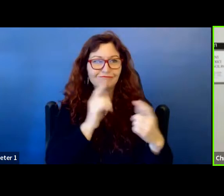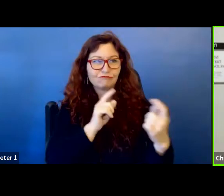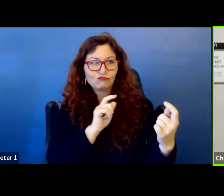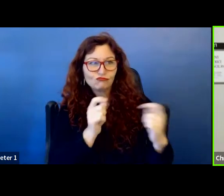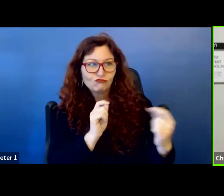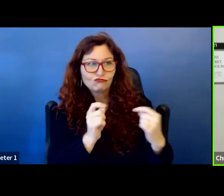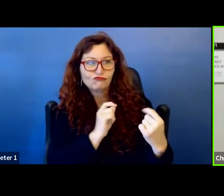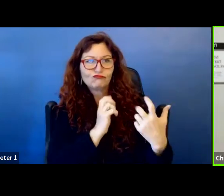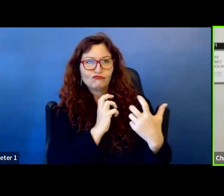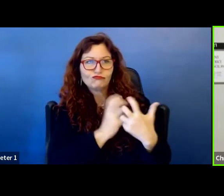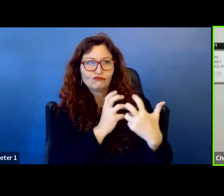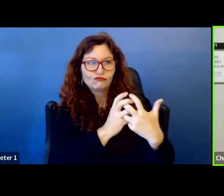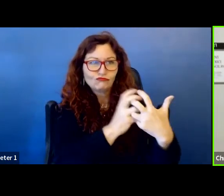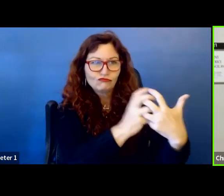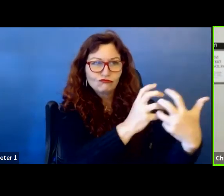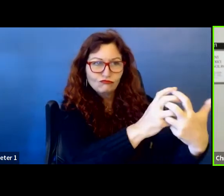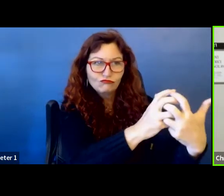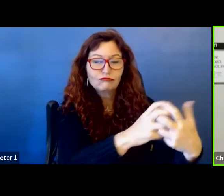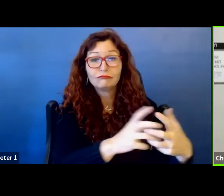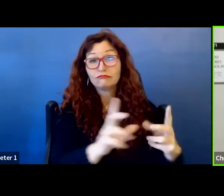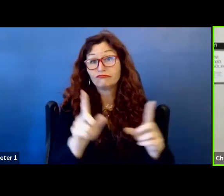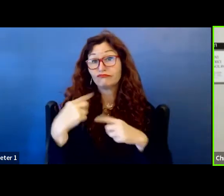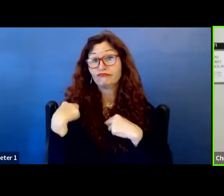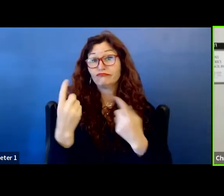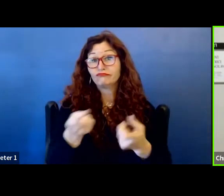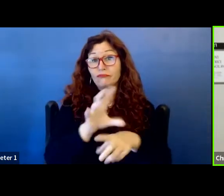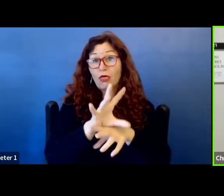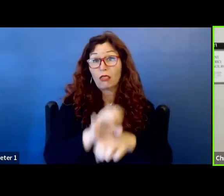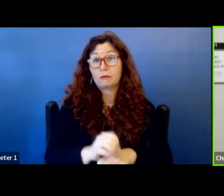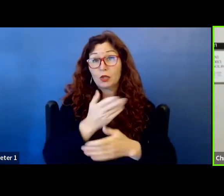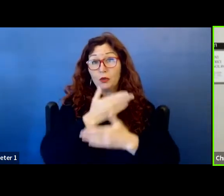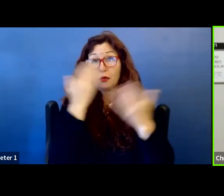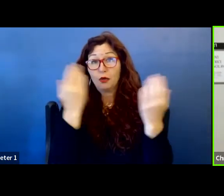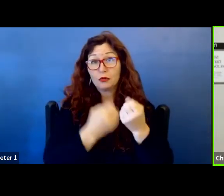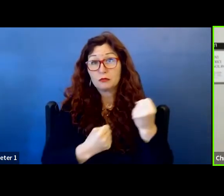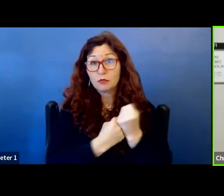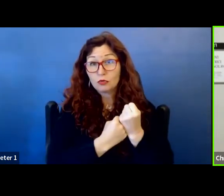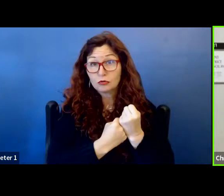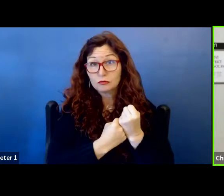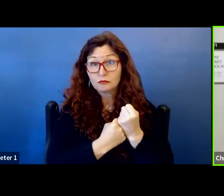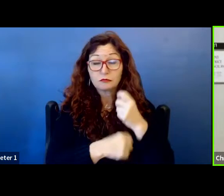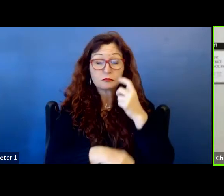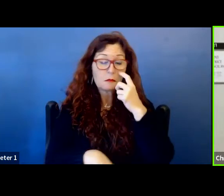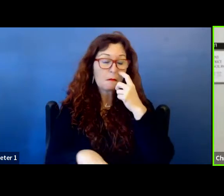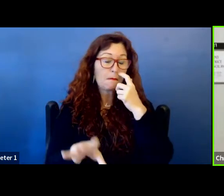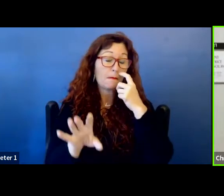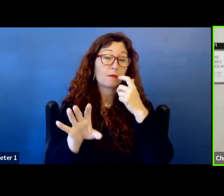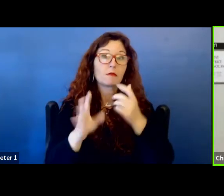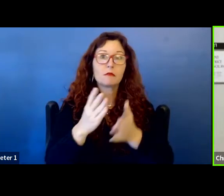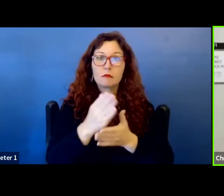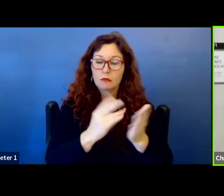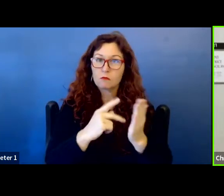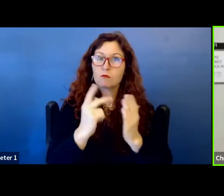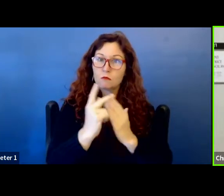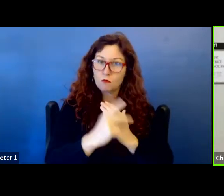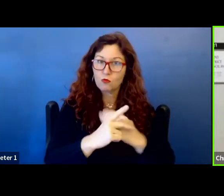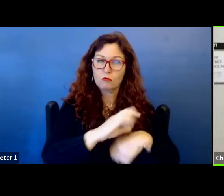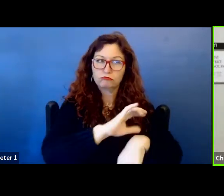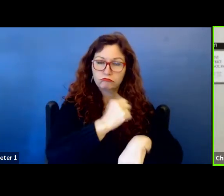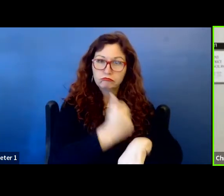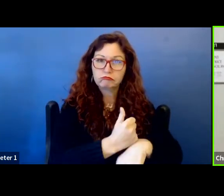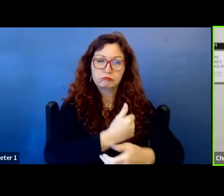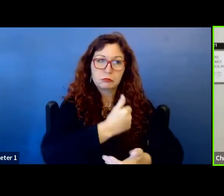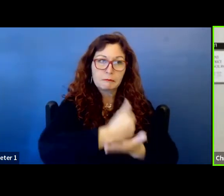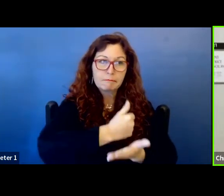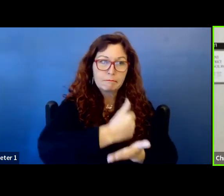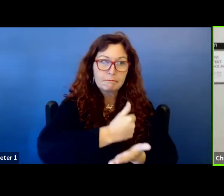survival in historically unsupported living conditions those trauma-informed programming that has been foisted historically upon